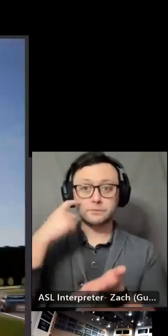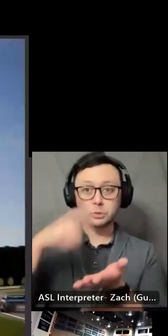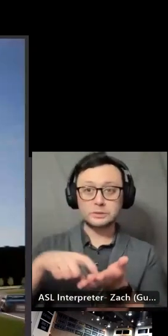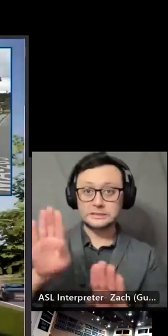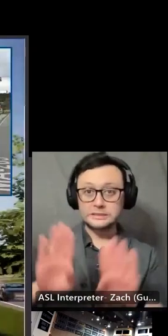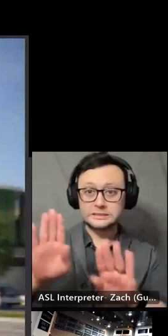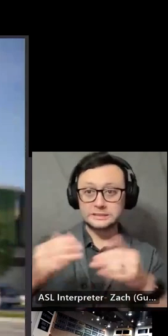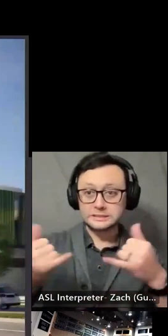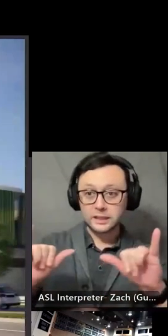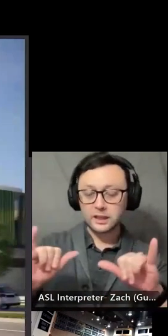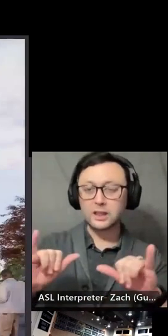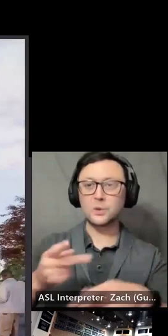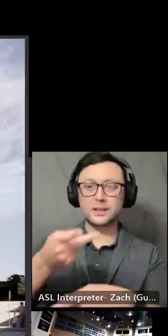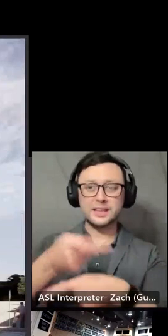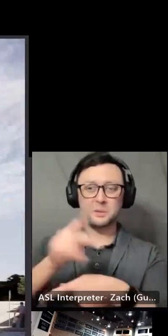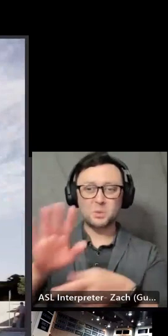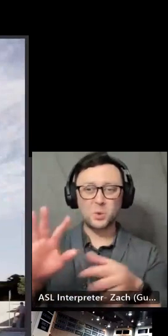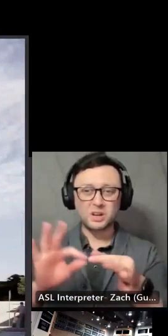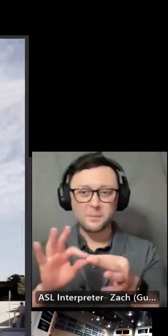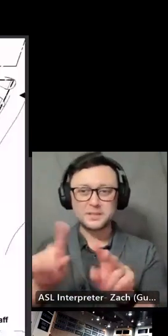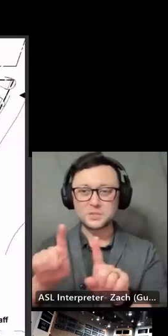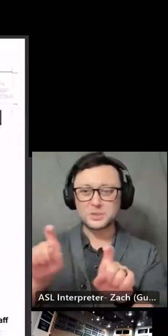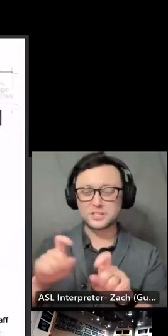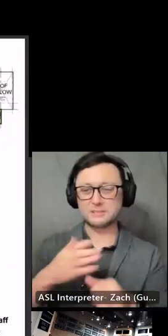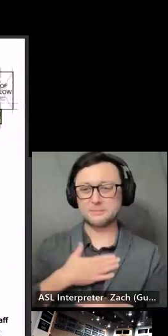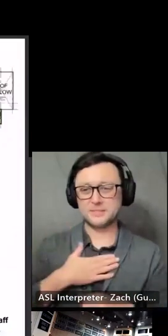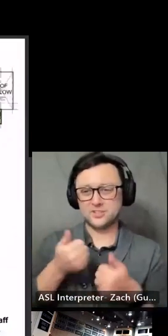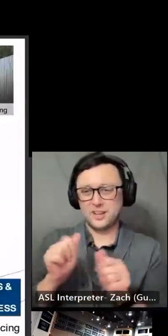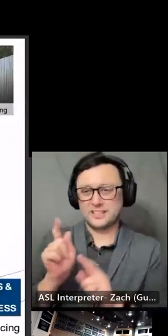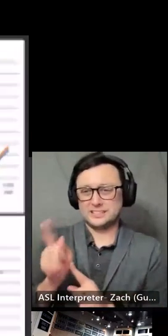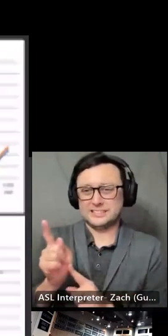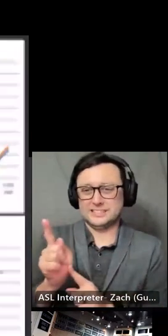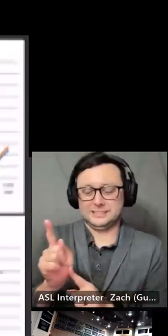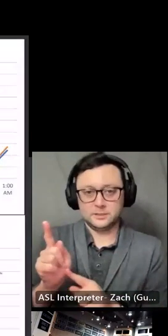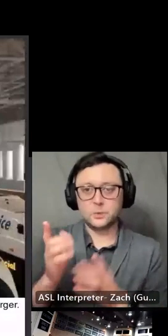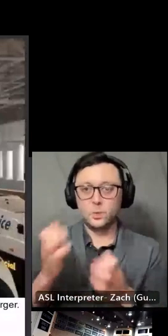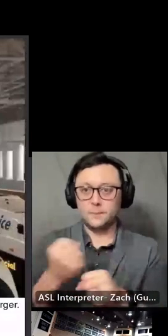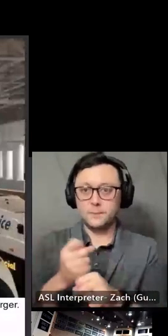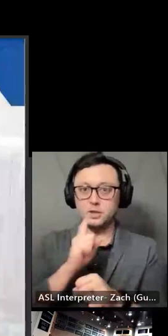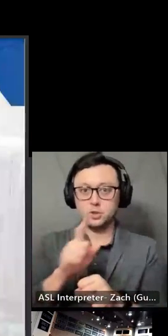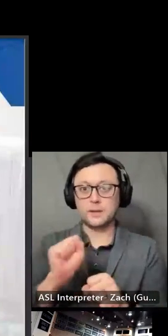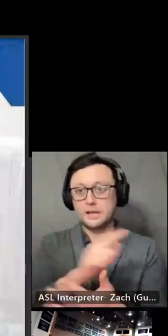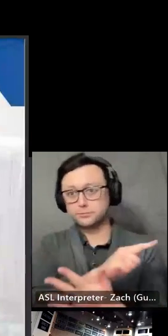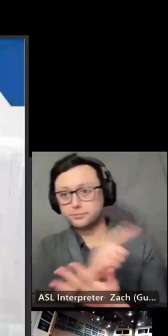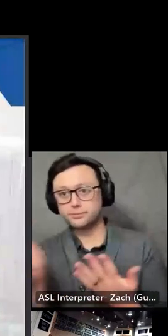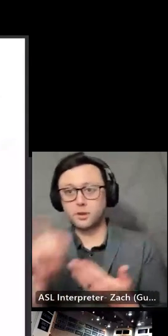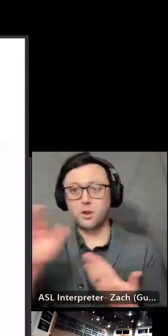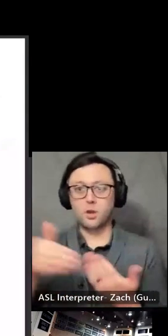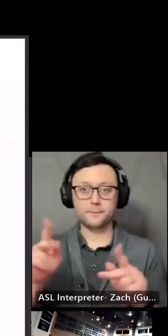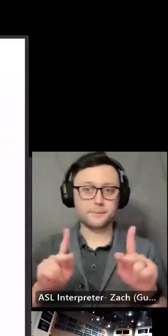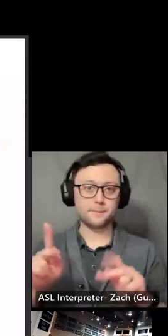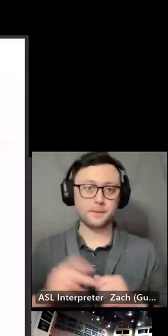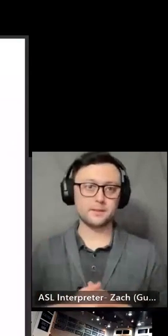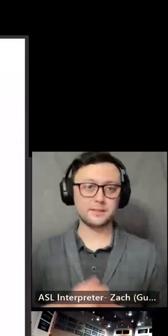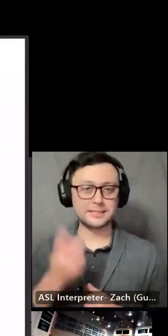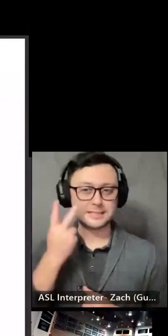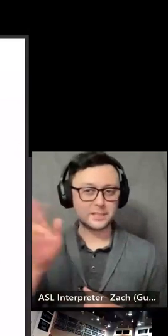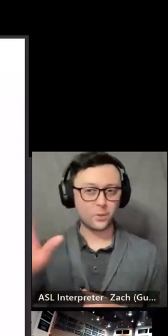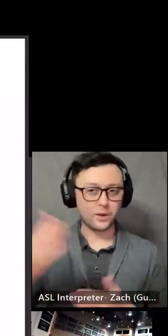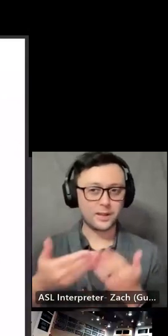try to keep them, the comments or questions, you know, to maybe a minute just so we can get as many people in at the end here as possible. And I know you have your